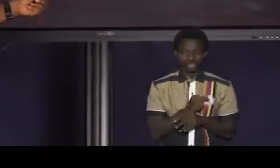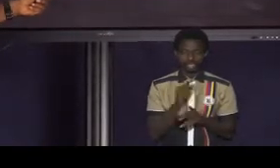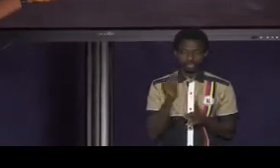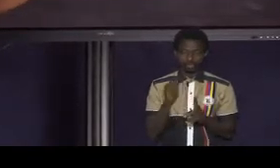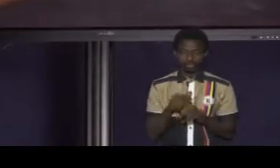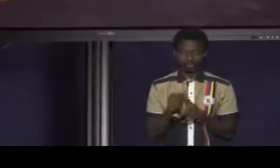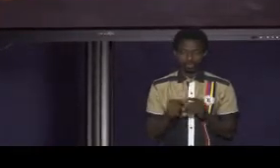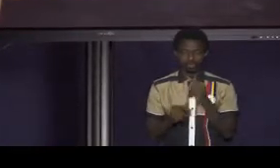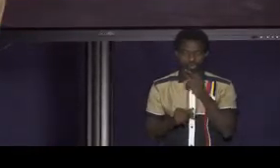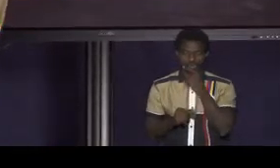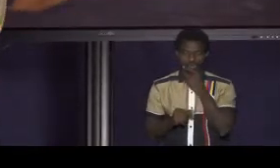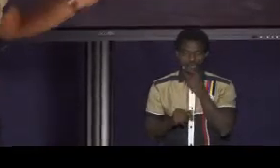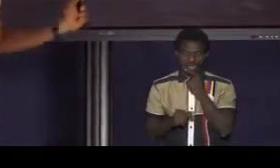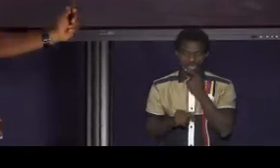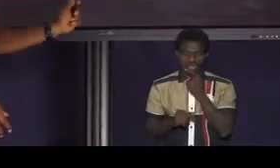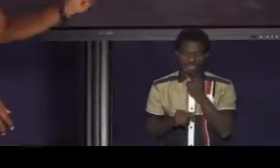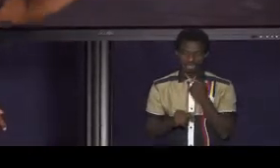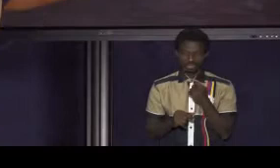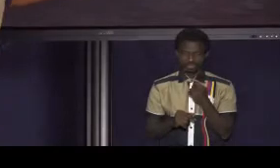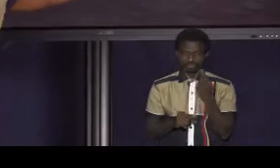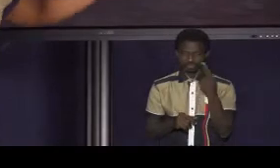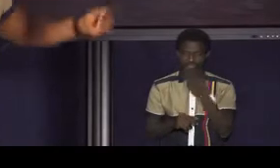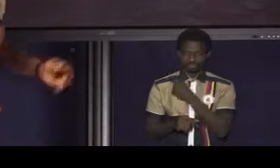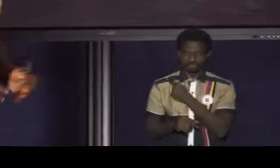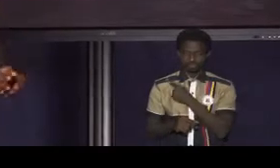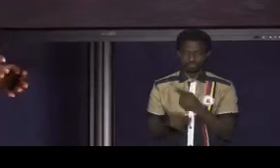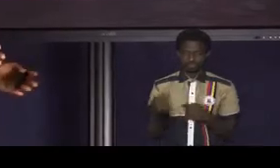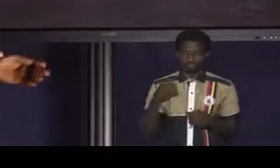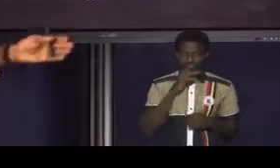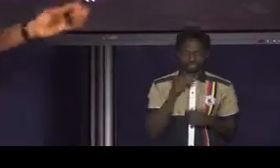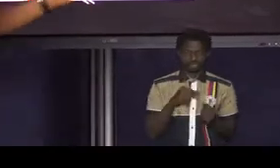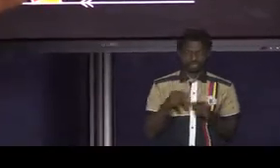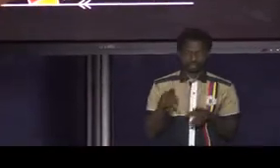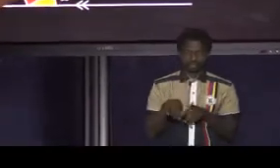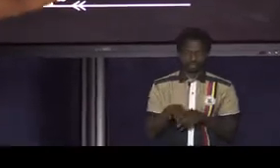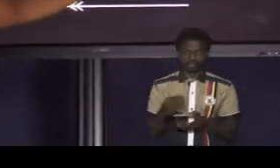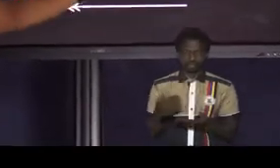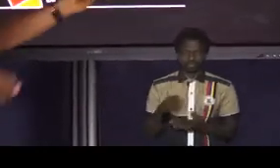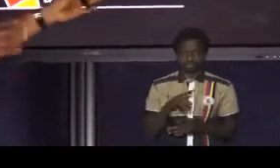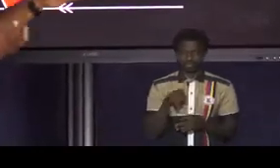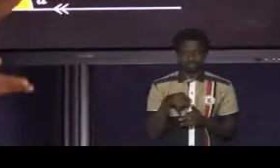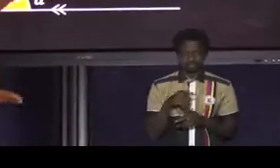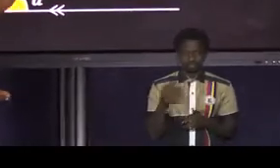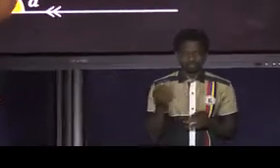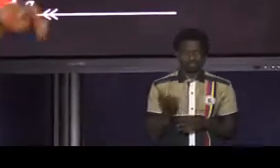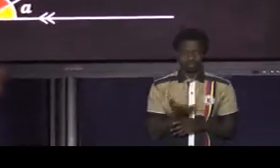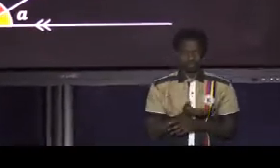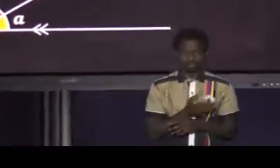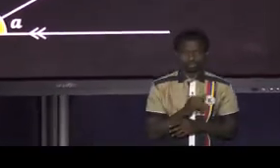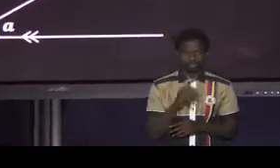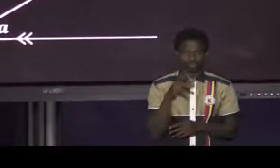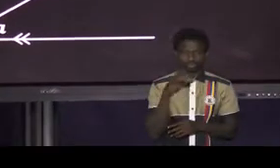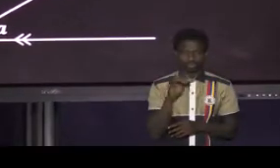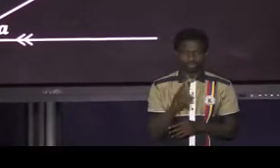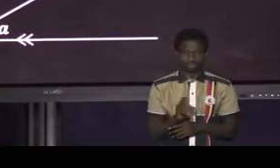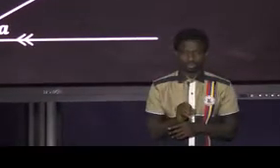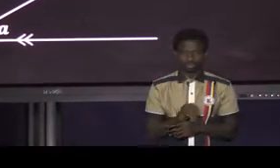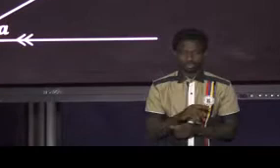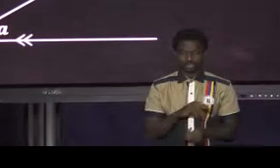this point, this angle here and this angle here are about the same thing. When you cut off this side, turn it, flip